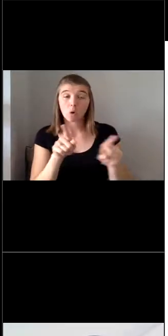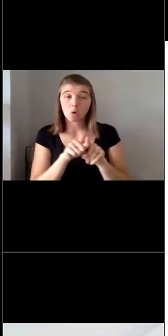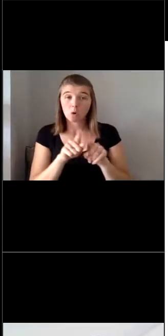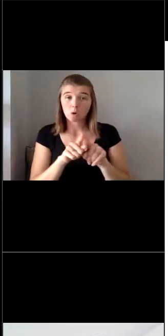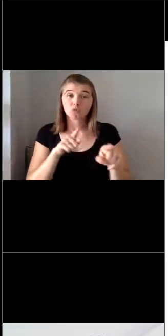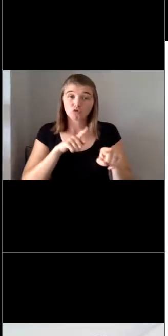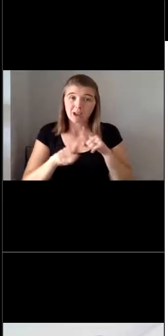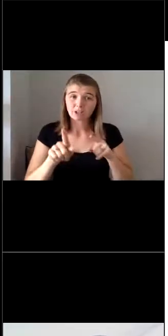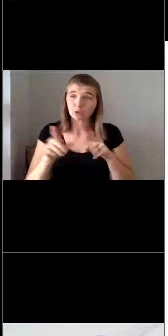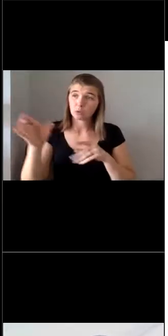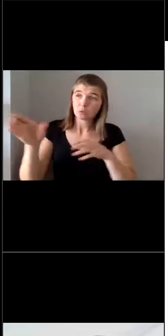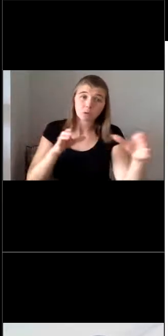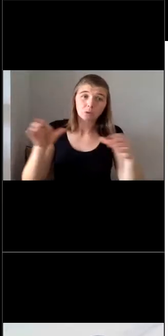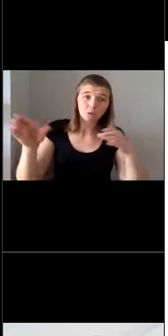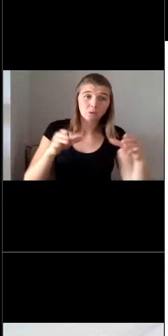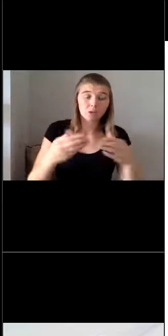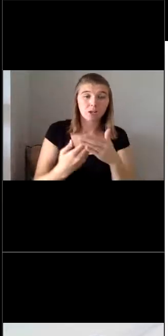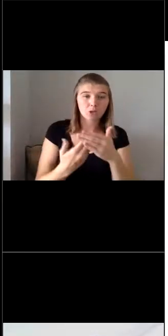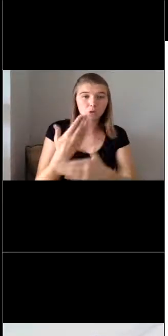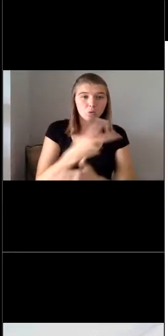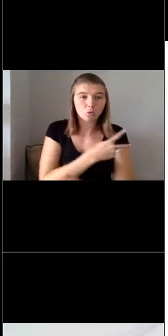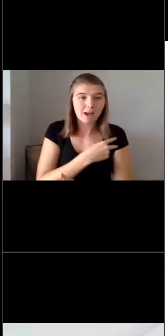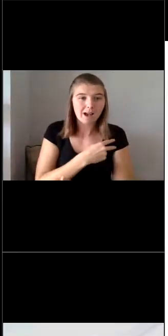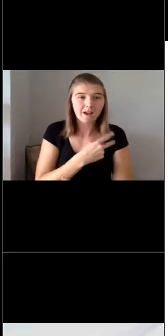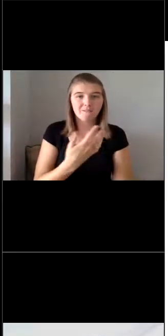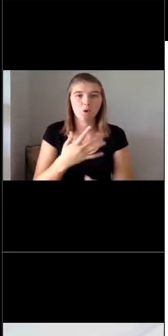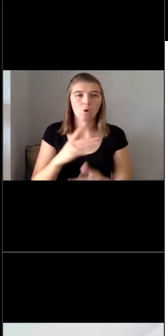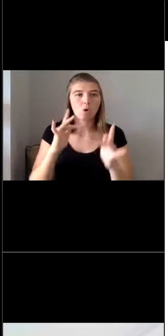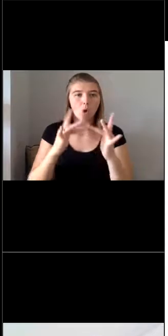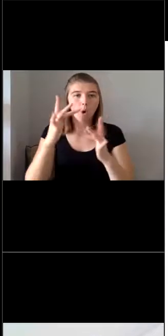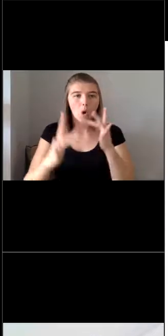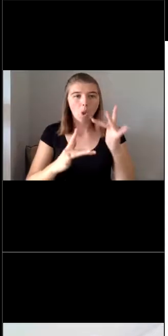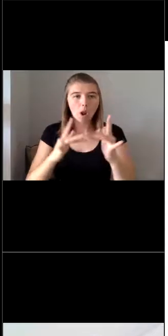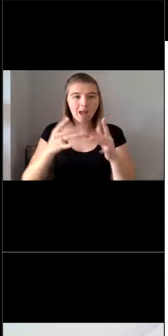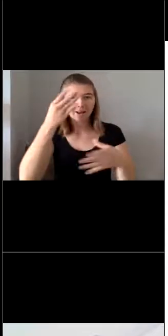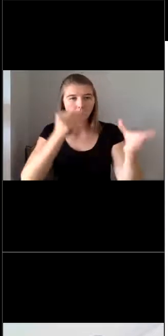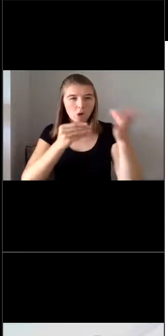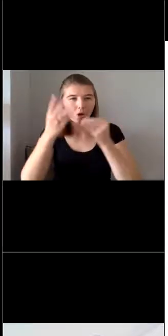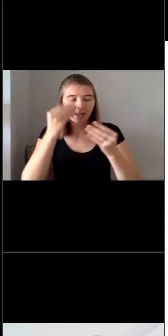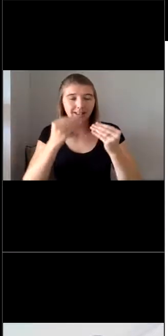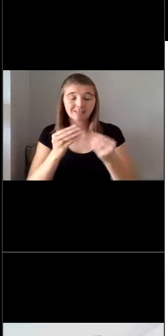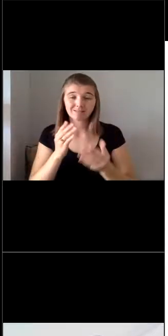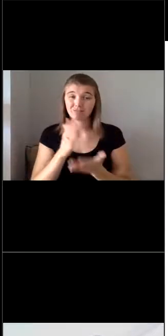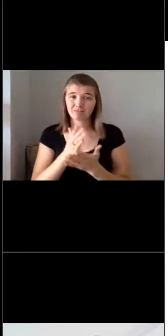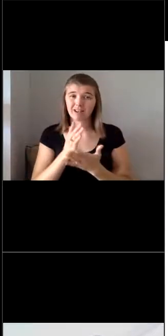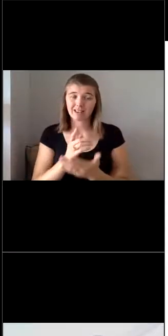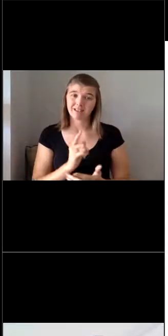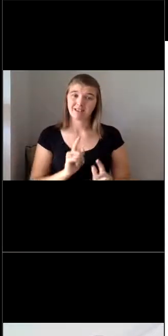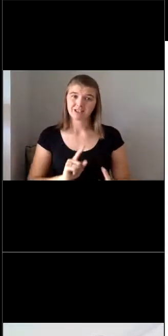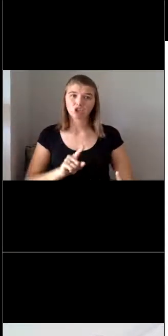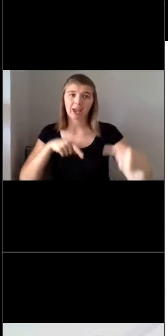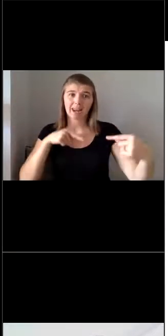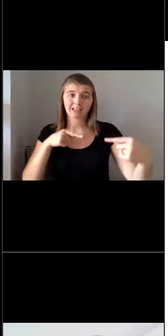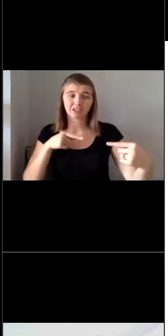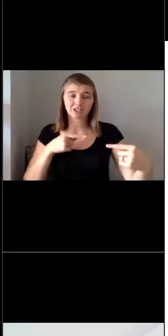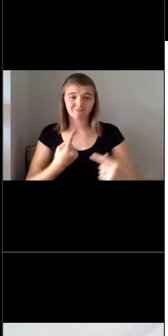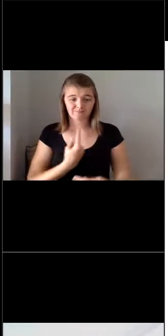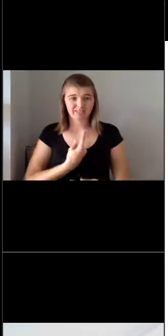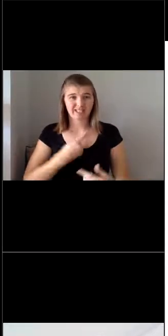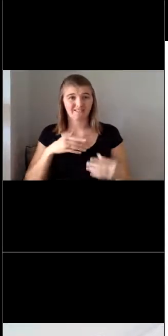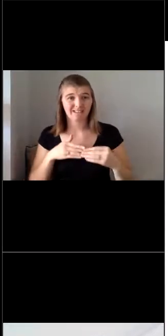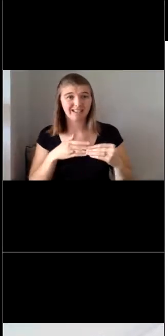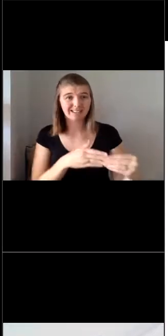staff, virtual learning and development. This has been quite a leadership challenge. Now, it's easier if you are